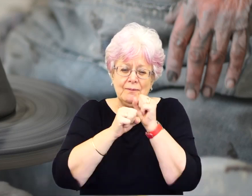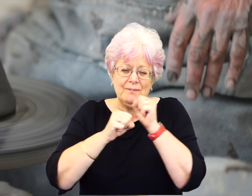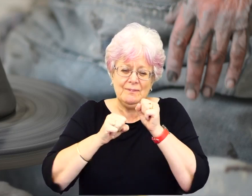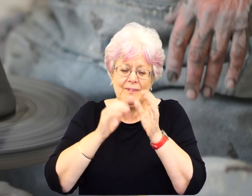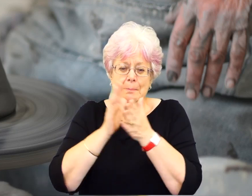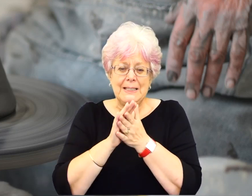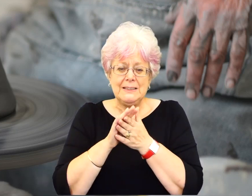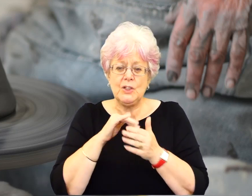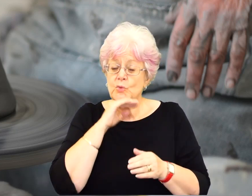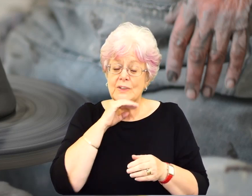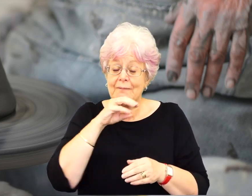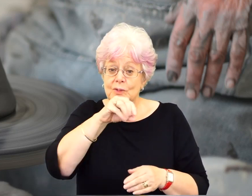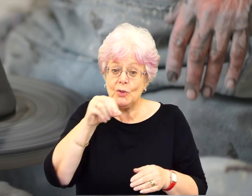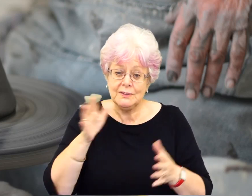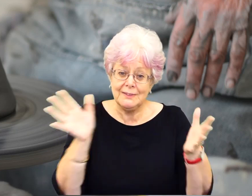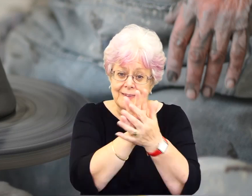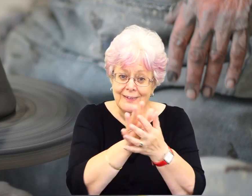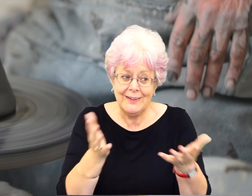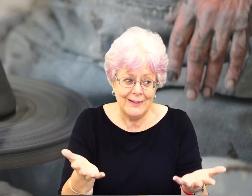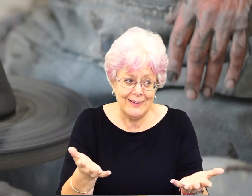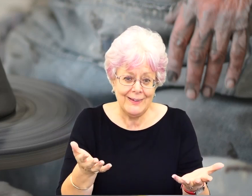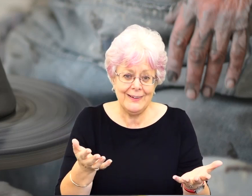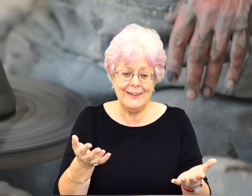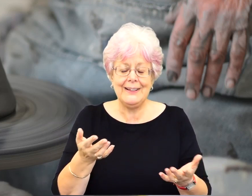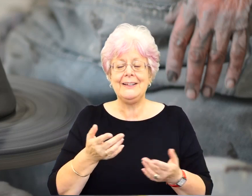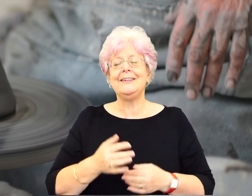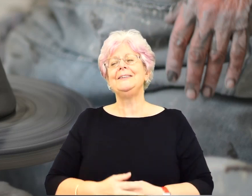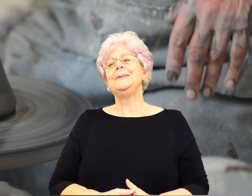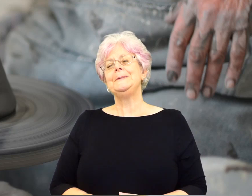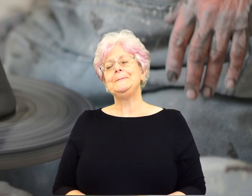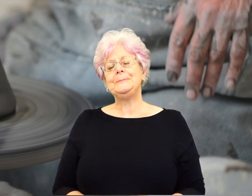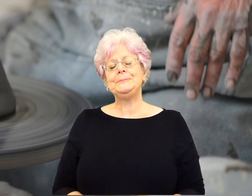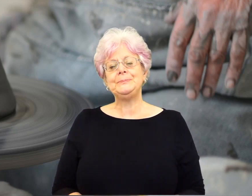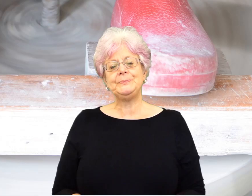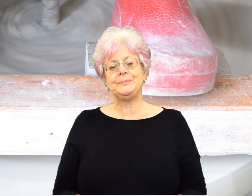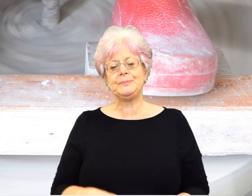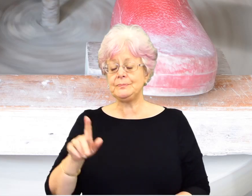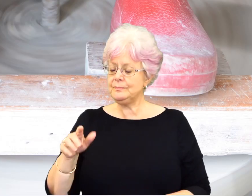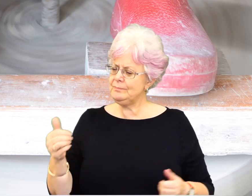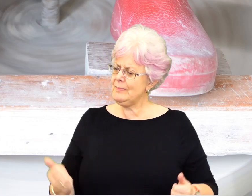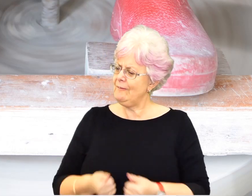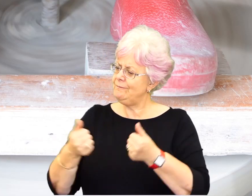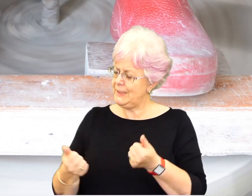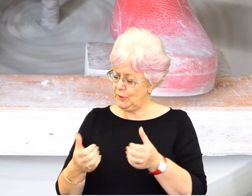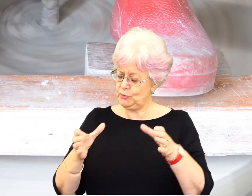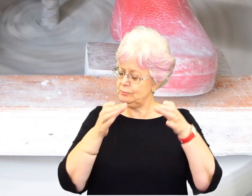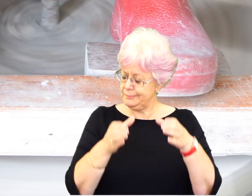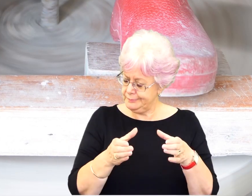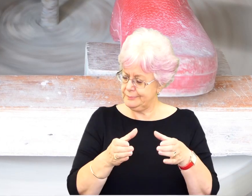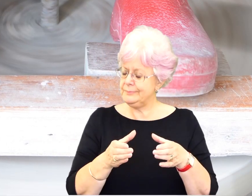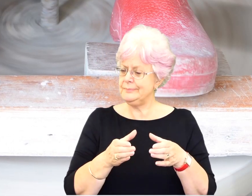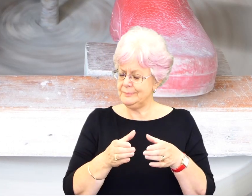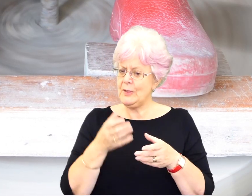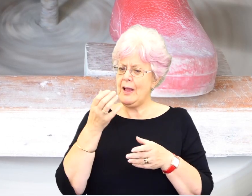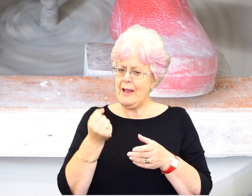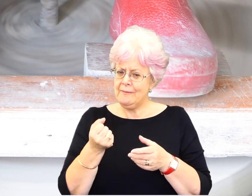you know. So in your finished pieces, they're bursting with rich tones and hues, and I know